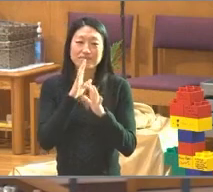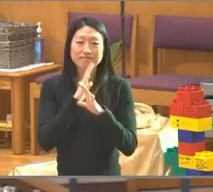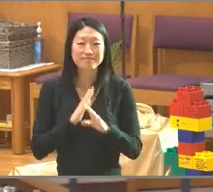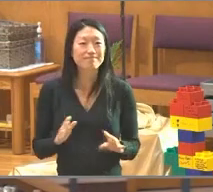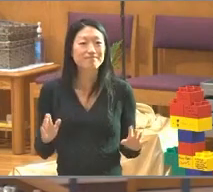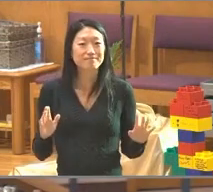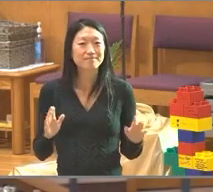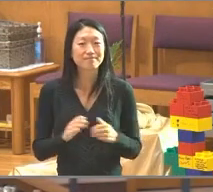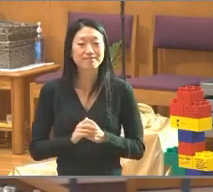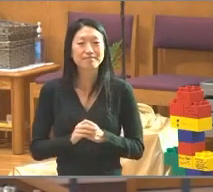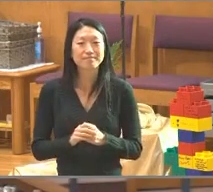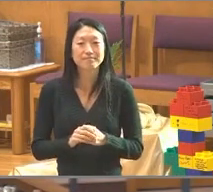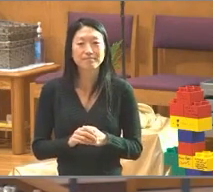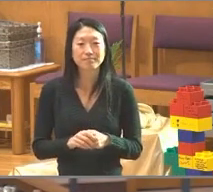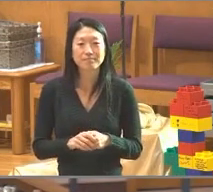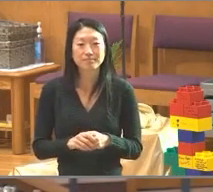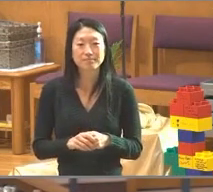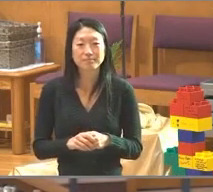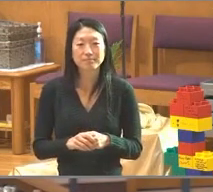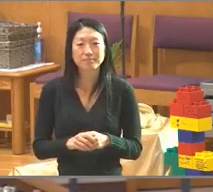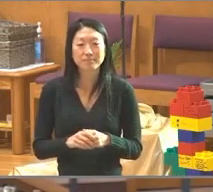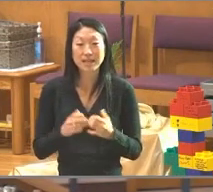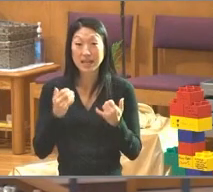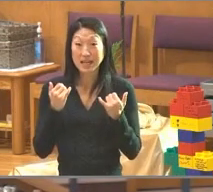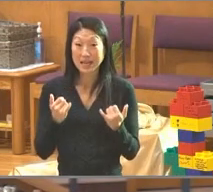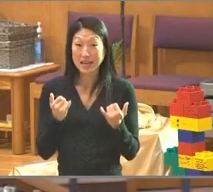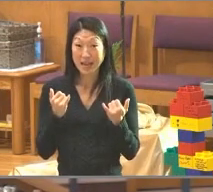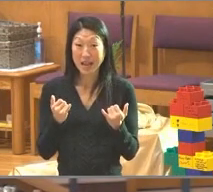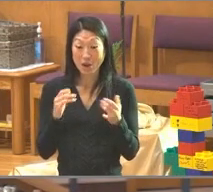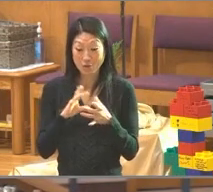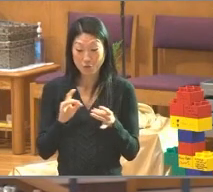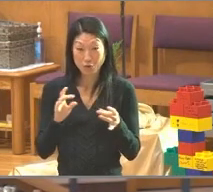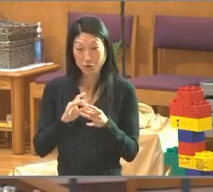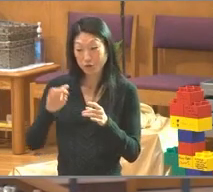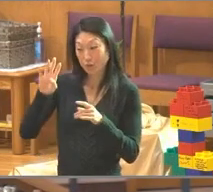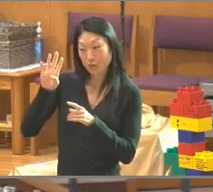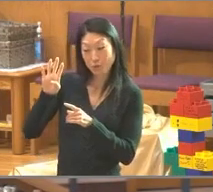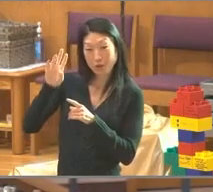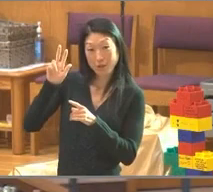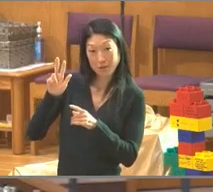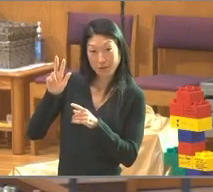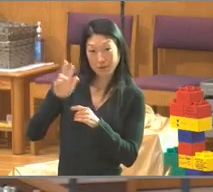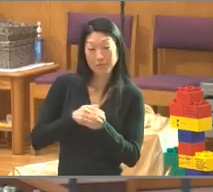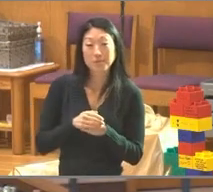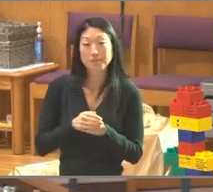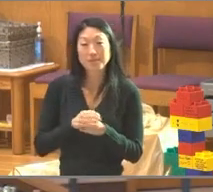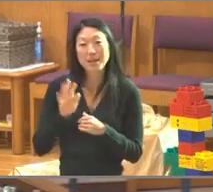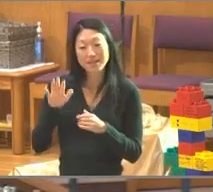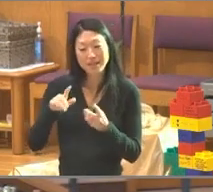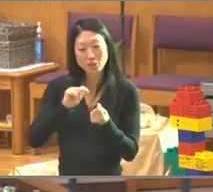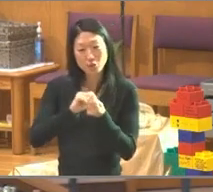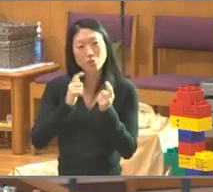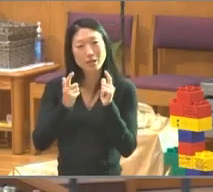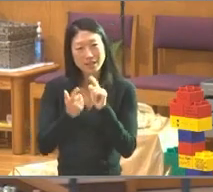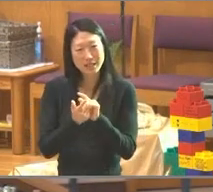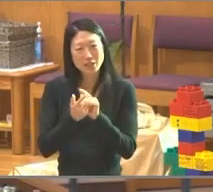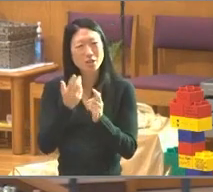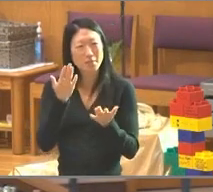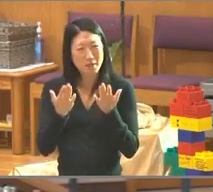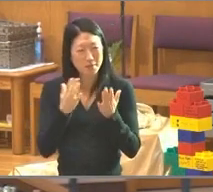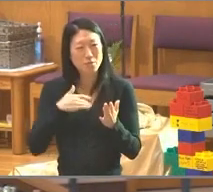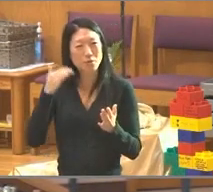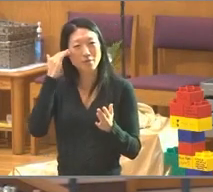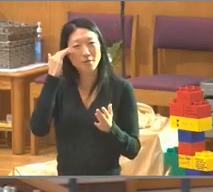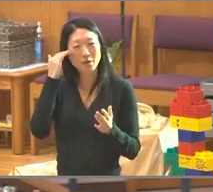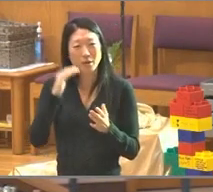silent. Let's jump now to verse 43. And again, this is the translation that you're maybe a little more familiar